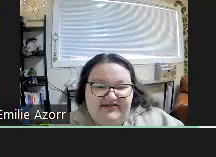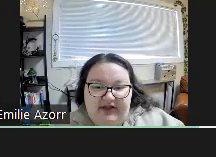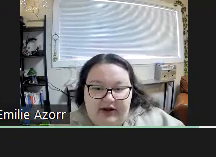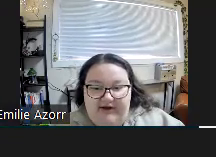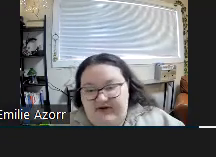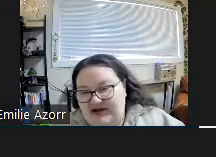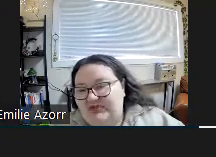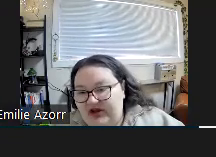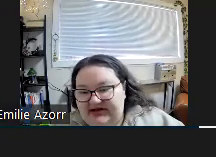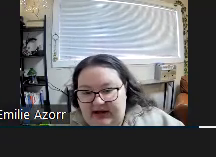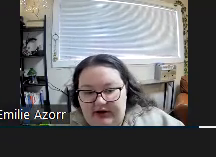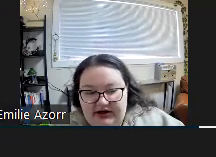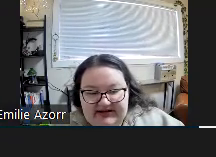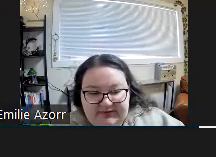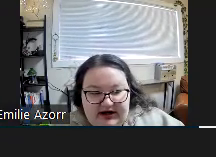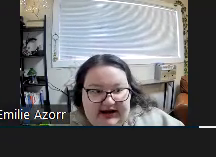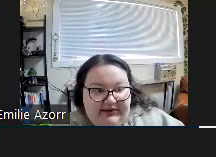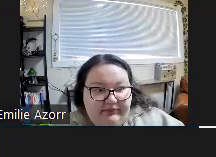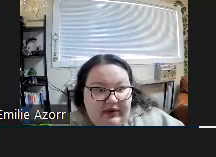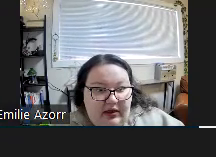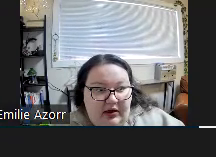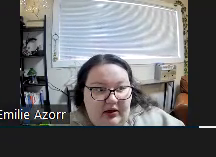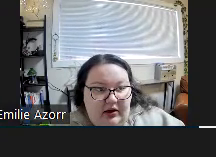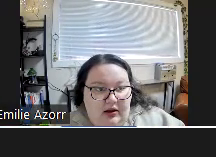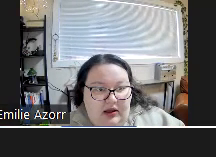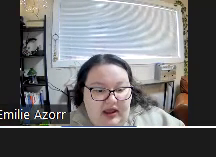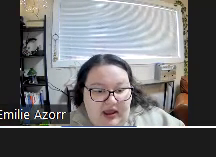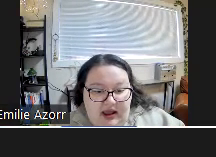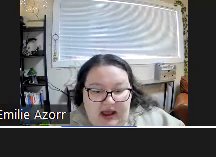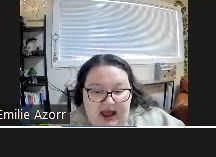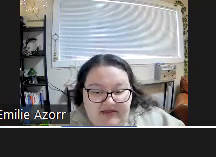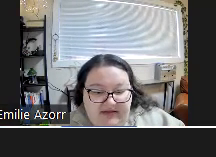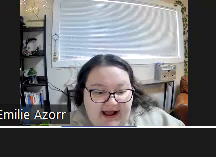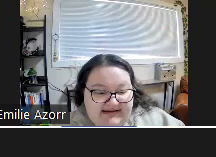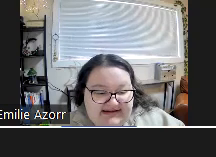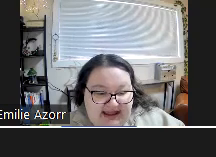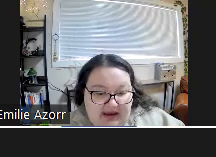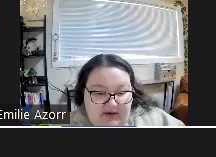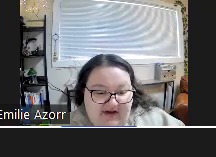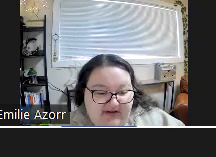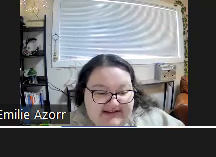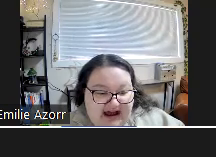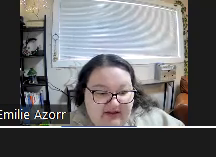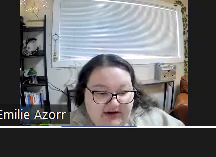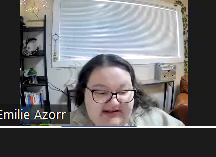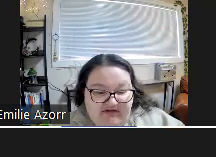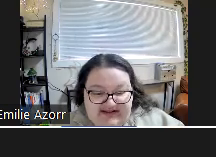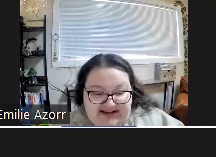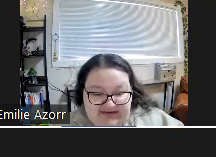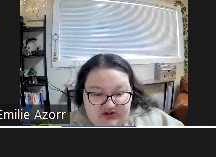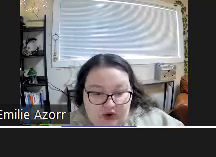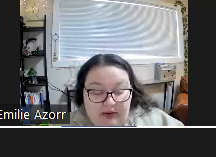you have to fill out your information, but you can download it and it's pretty neat. And then lastly, we've got this